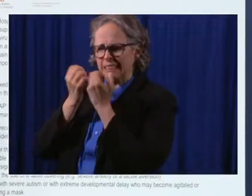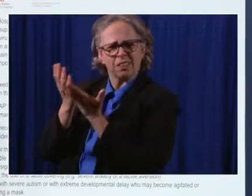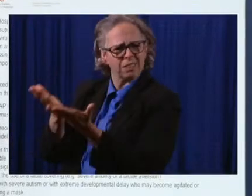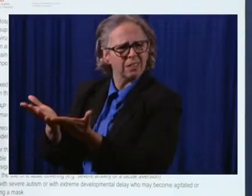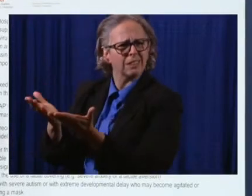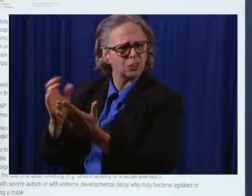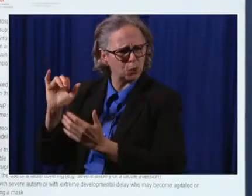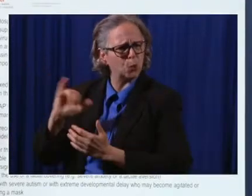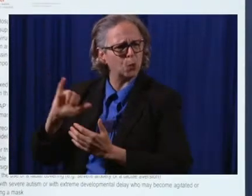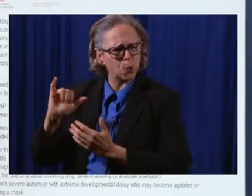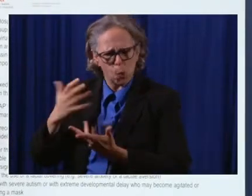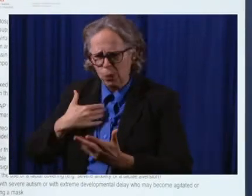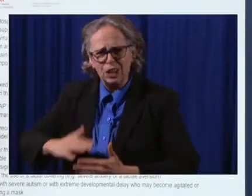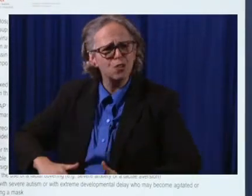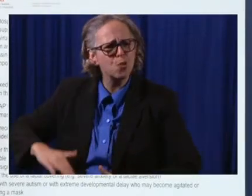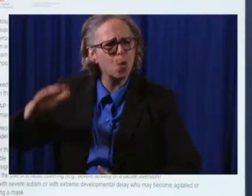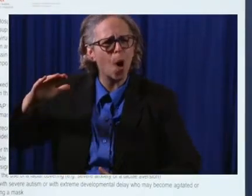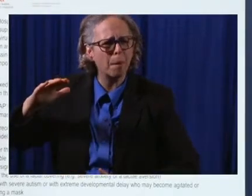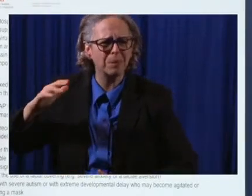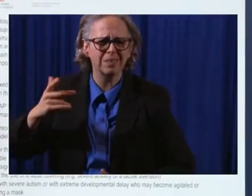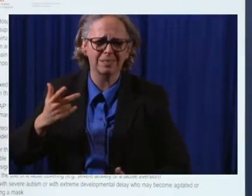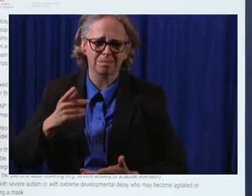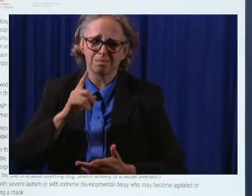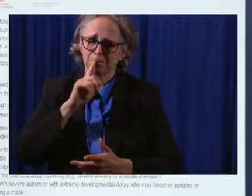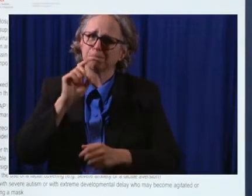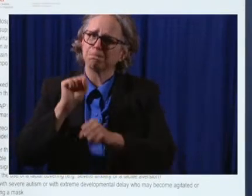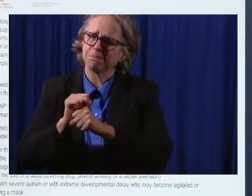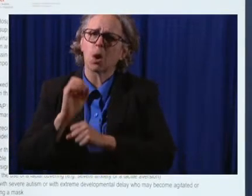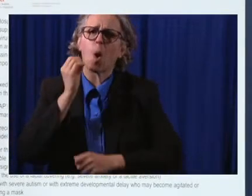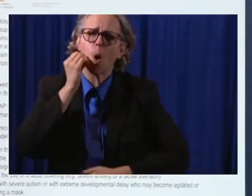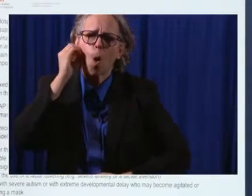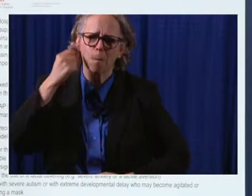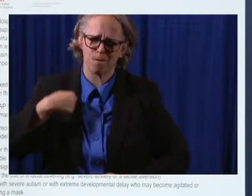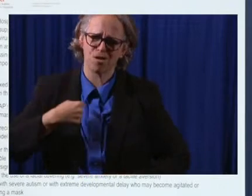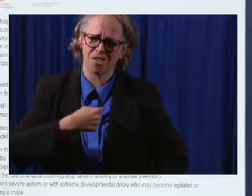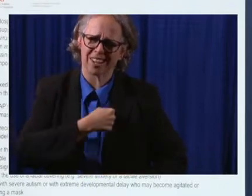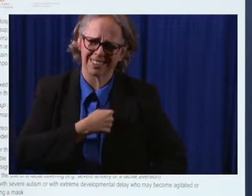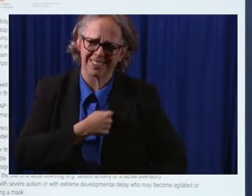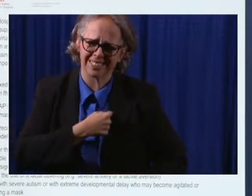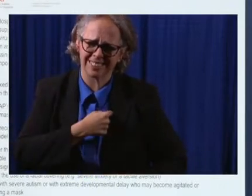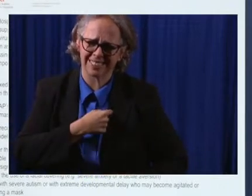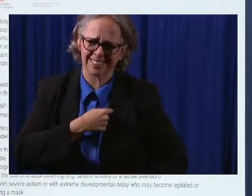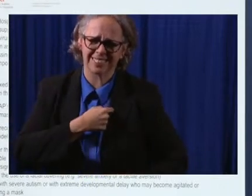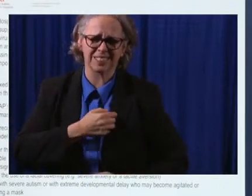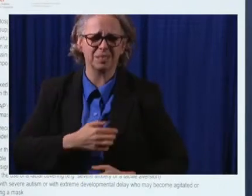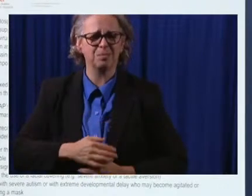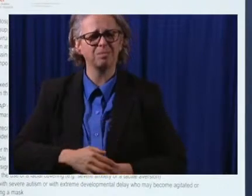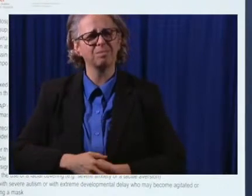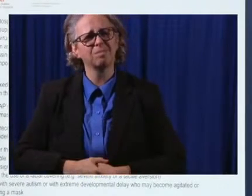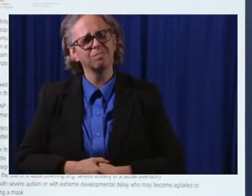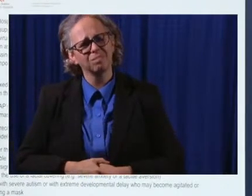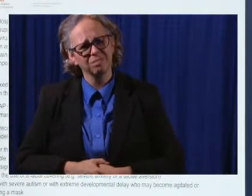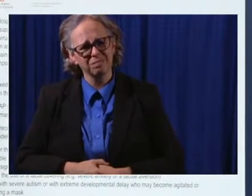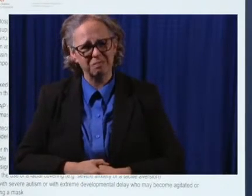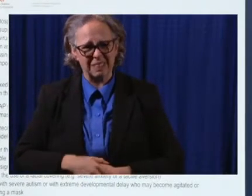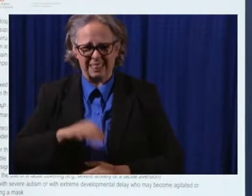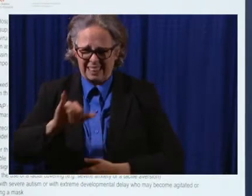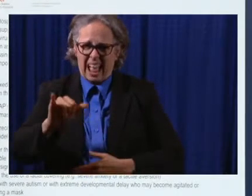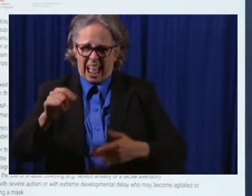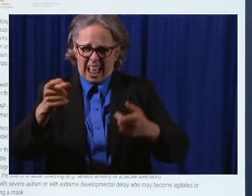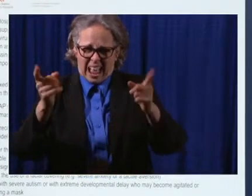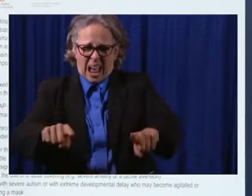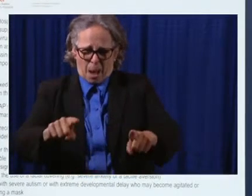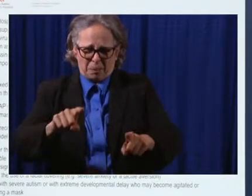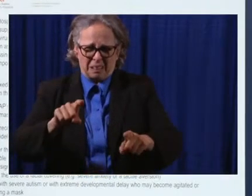home. When the massacre happened, it had only been around 2 months since a series of devastating tornadoes swept through the